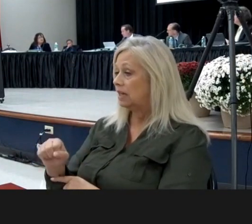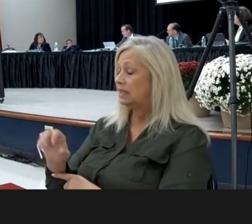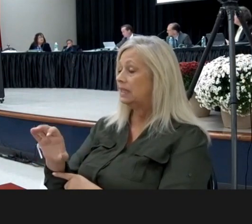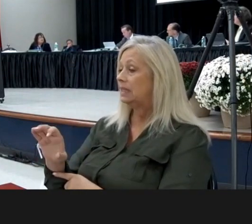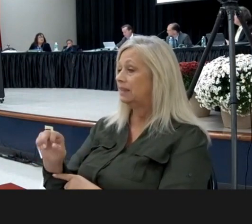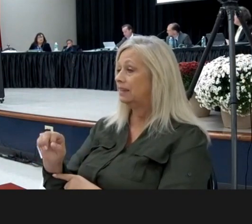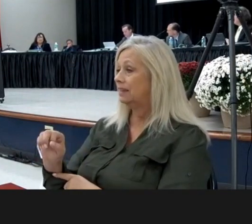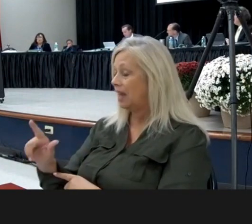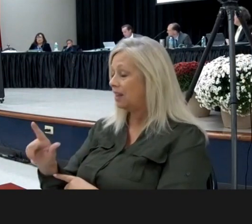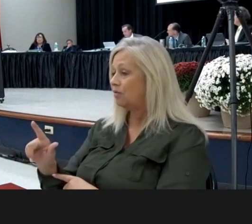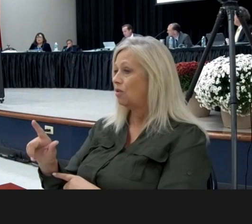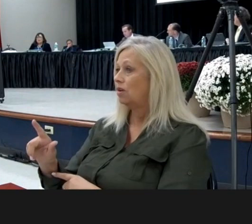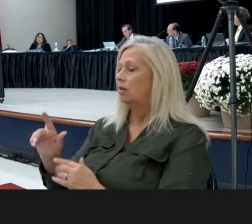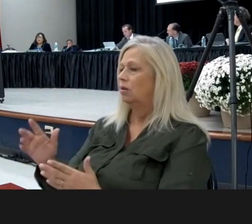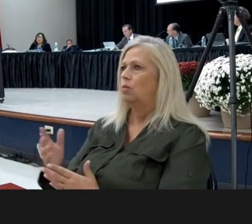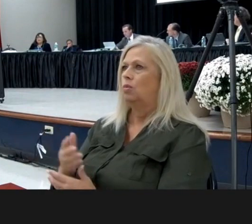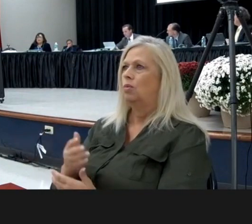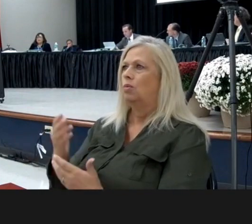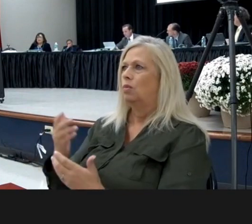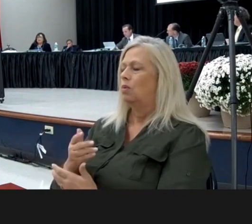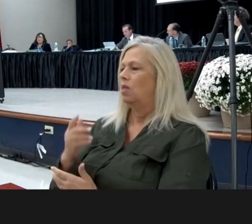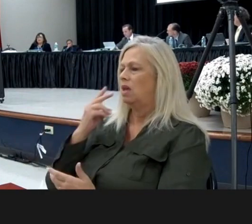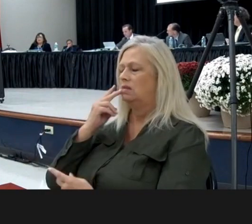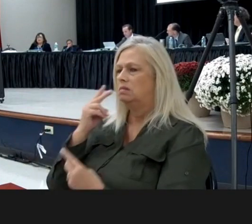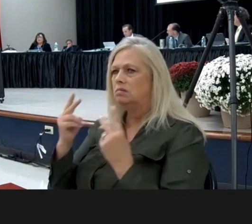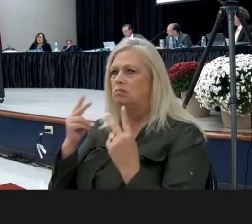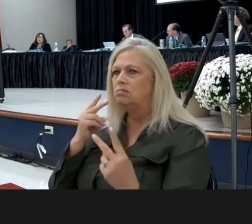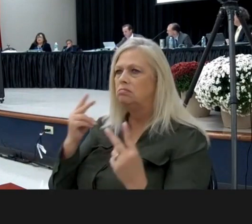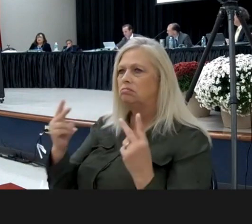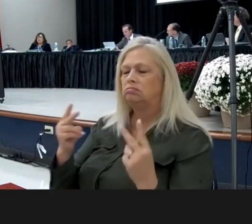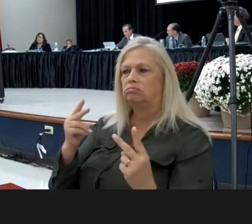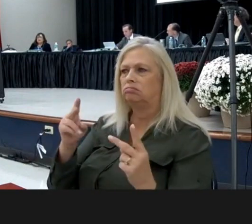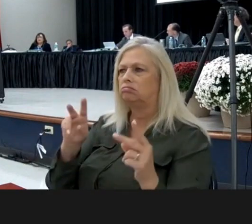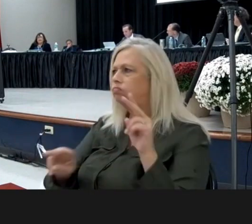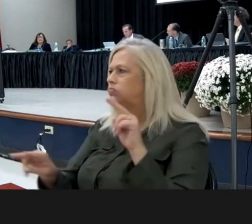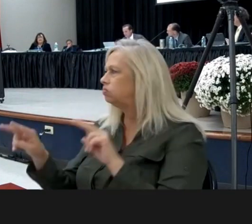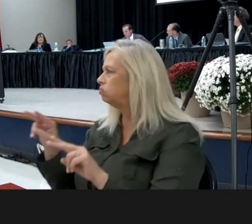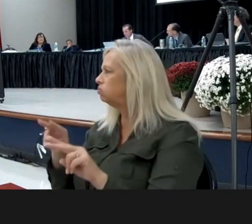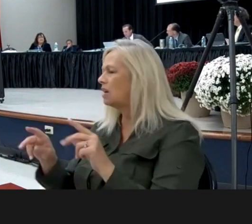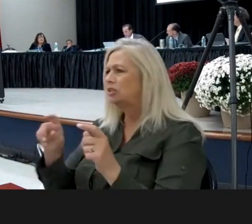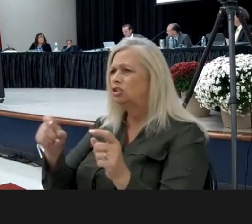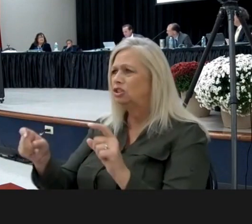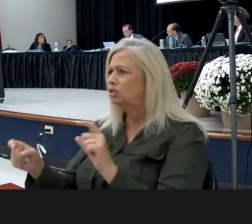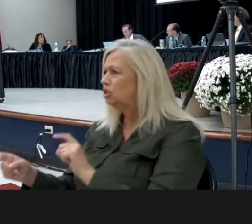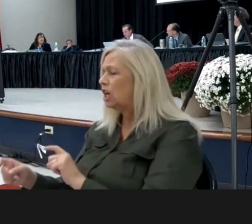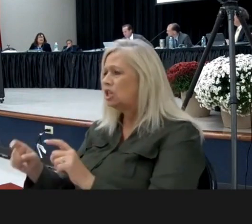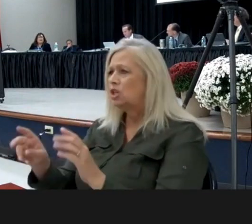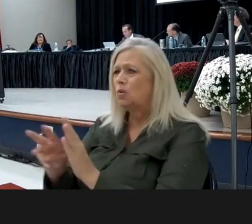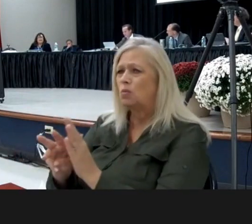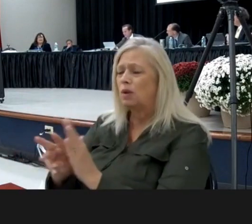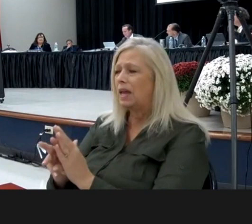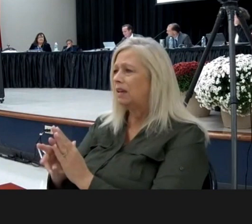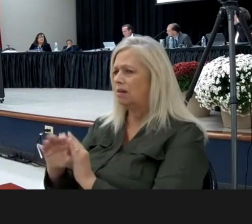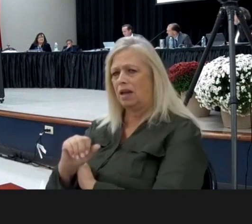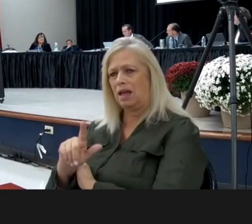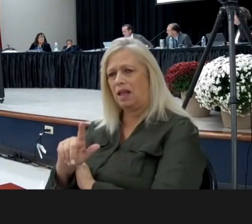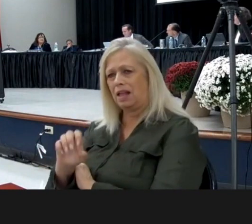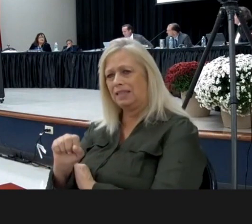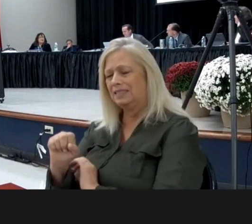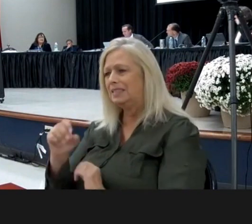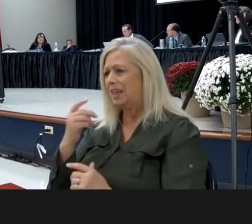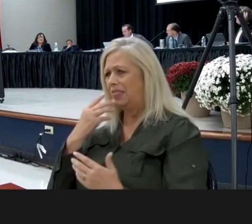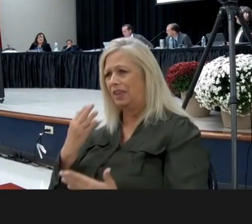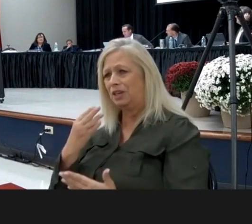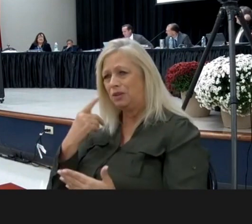changes and all the construction that's going on in Waco, and they said, Alice, thank you for that. I said, no, it's not